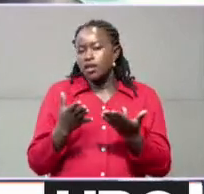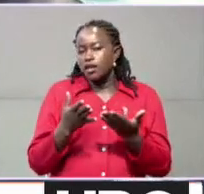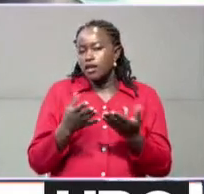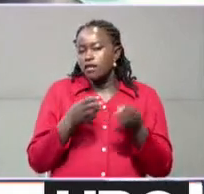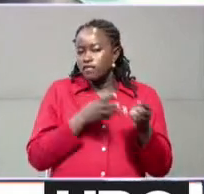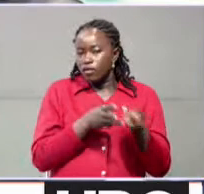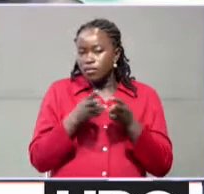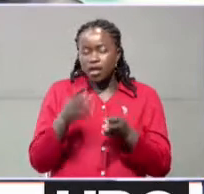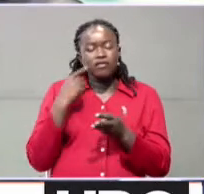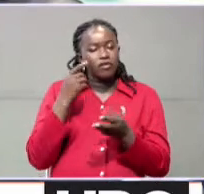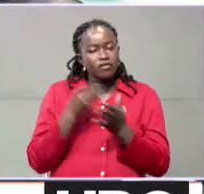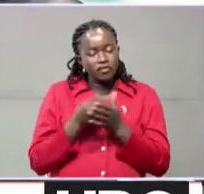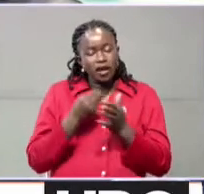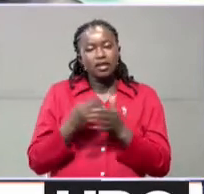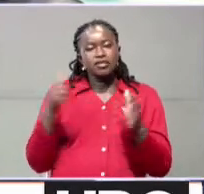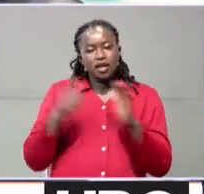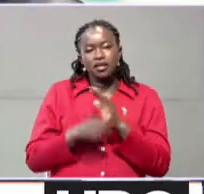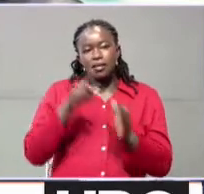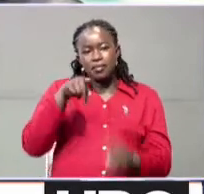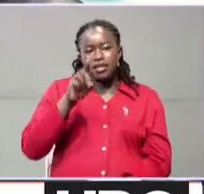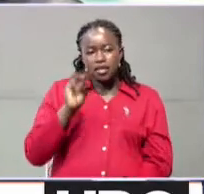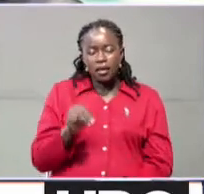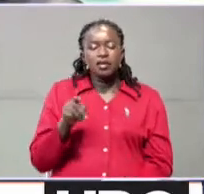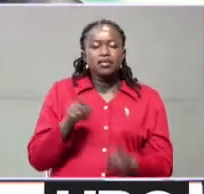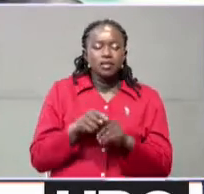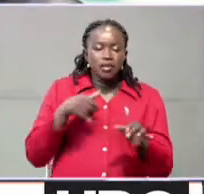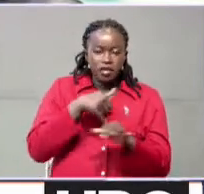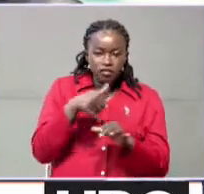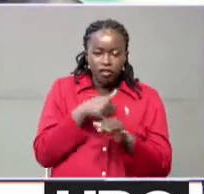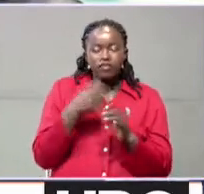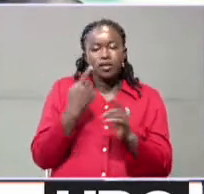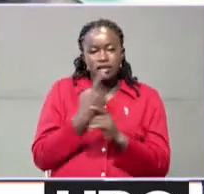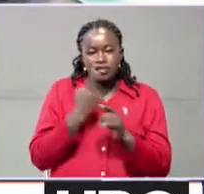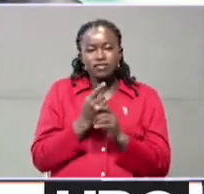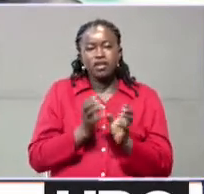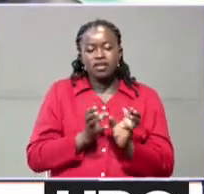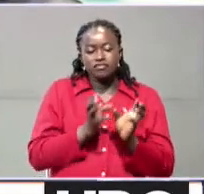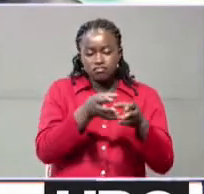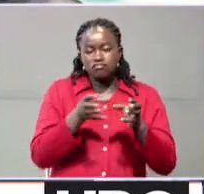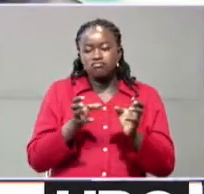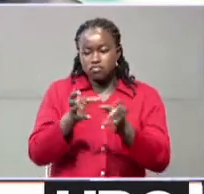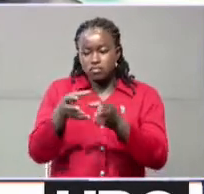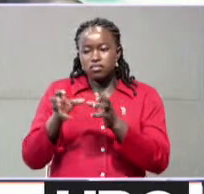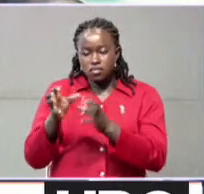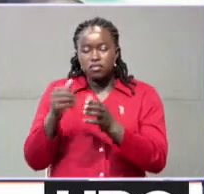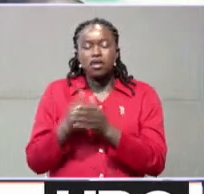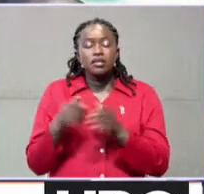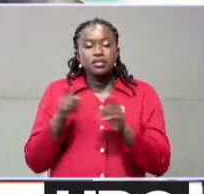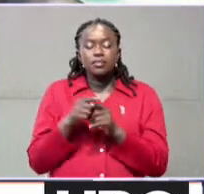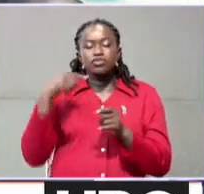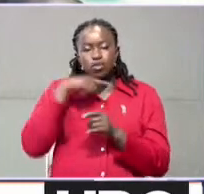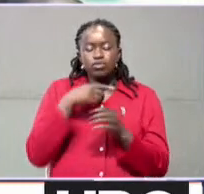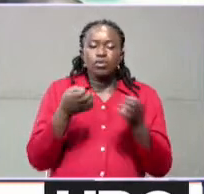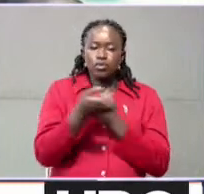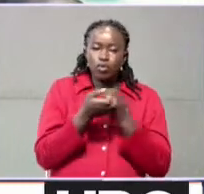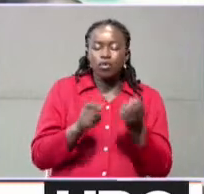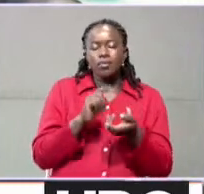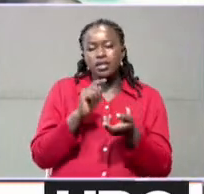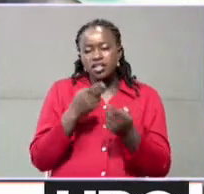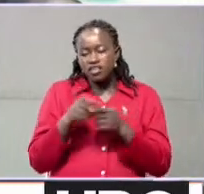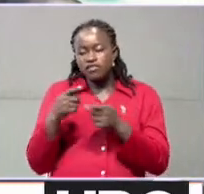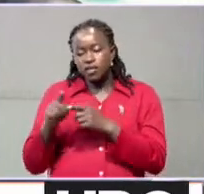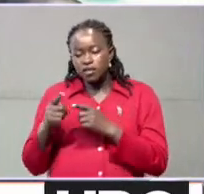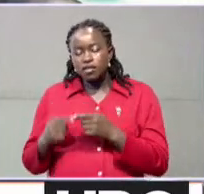pdm that takes into consideration the different demographic geographical and social economic dynamics number